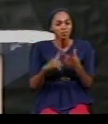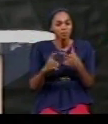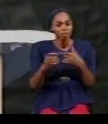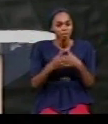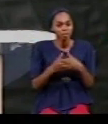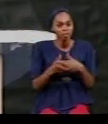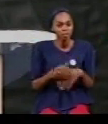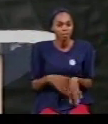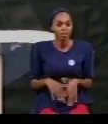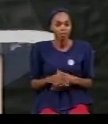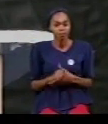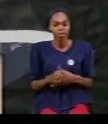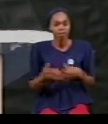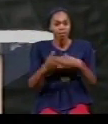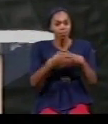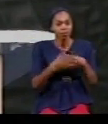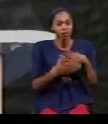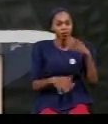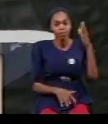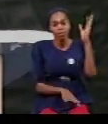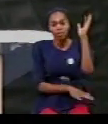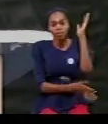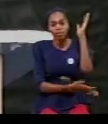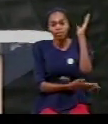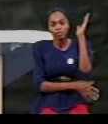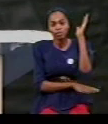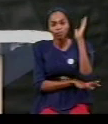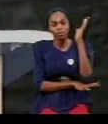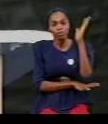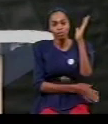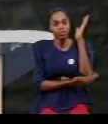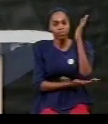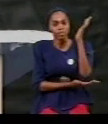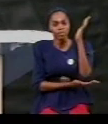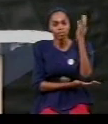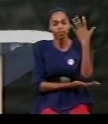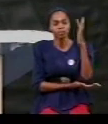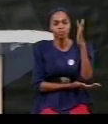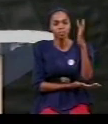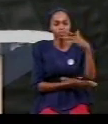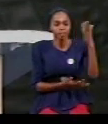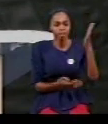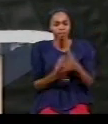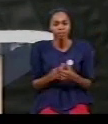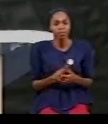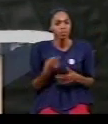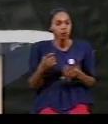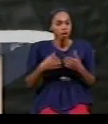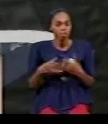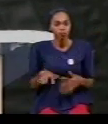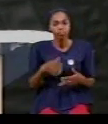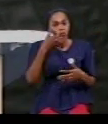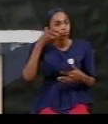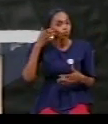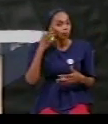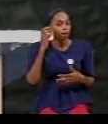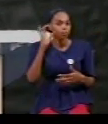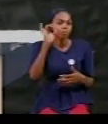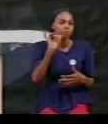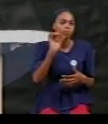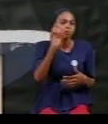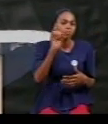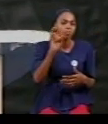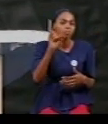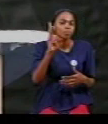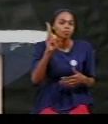There, just look at that tree. Behind there, we have the Yoruba audience seated somewhere there. And Igbo language